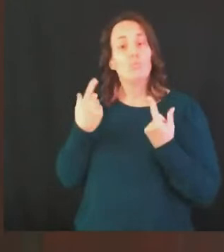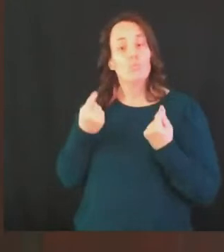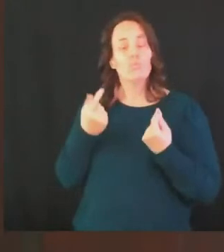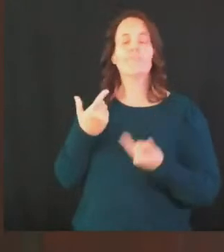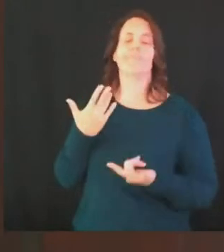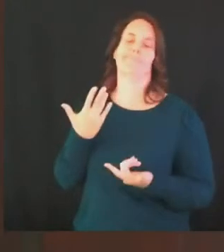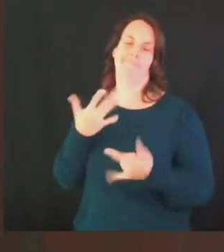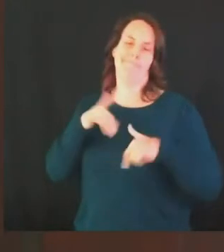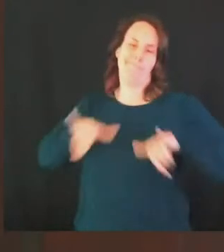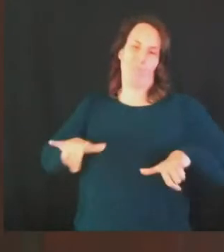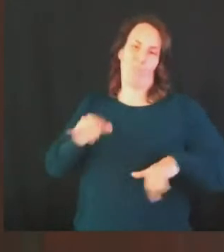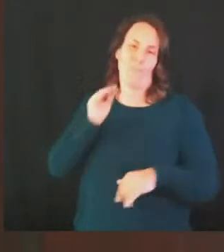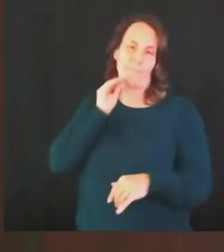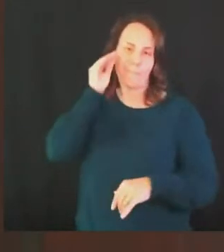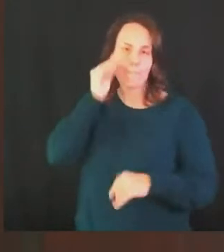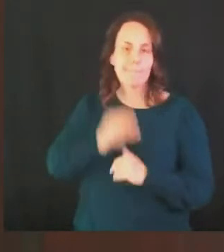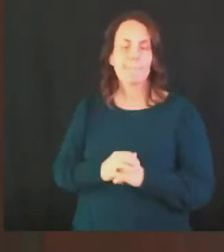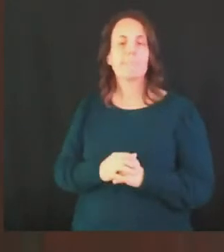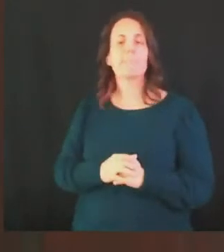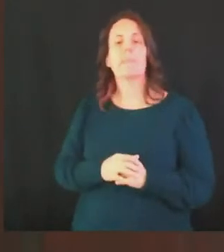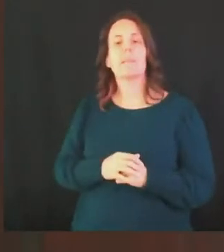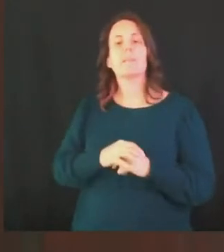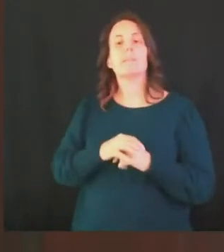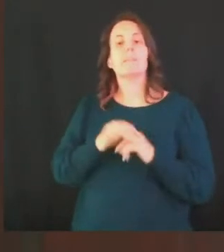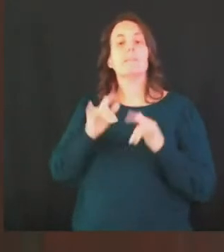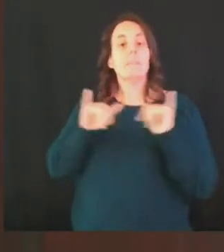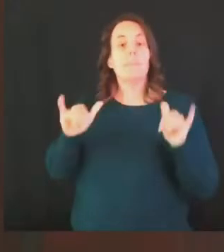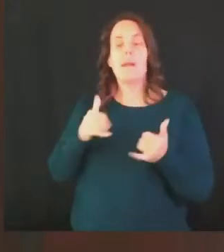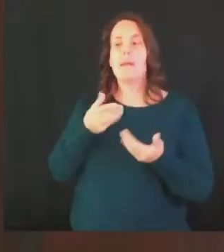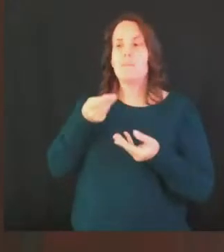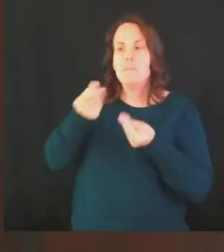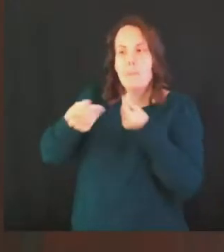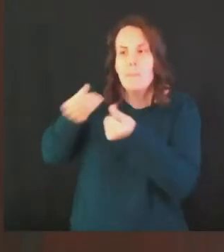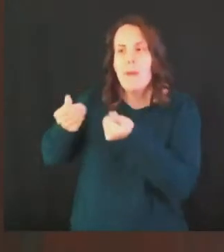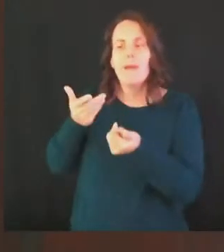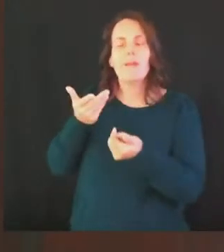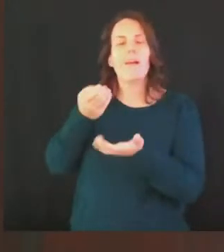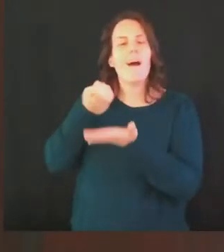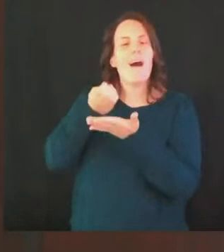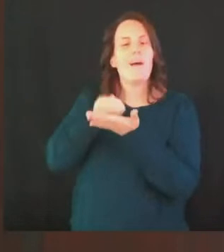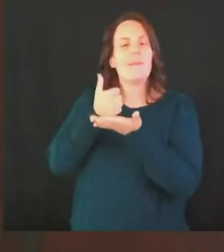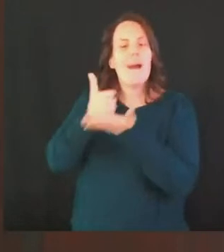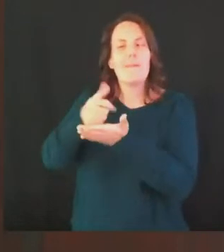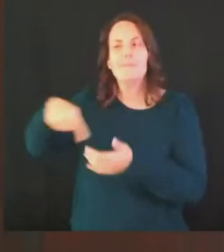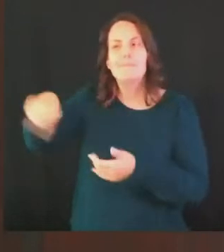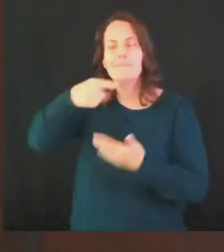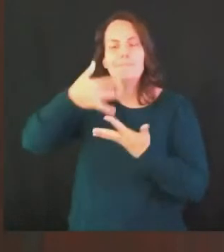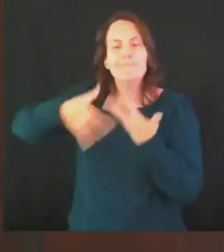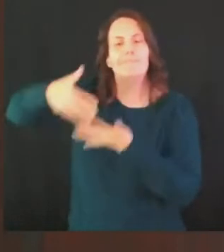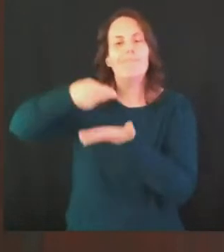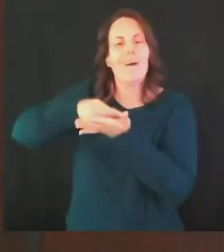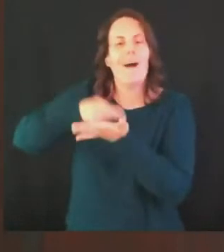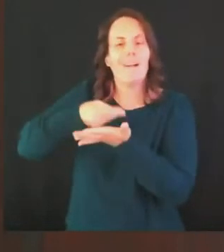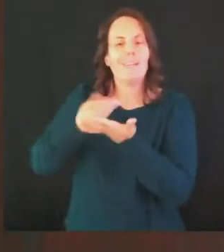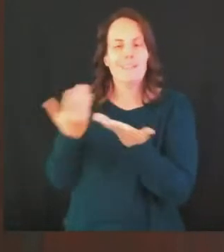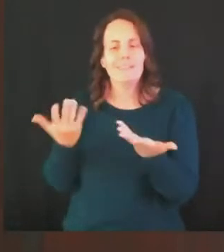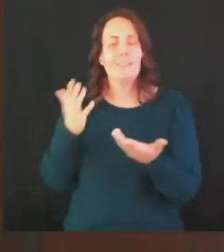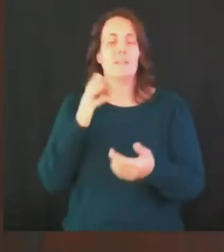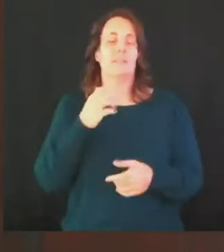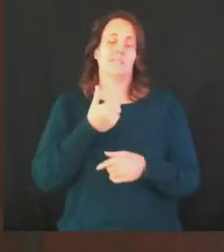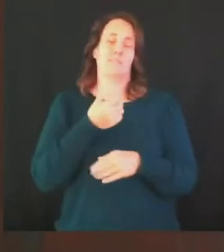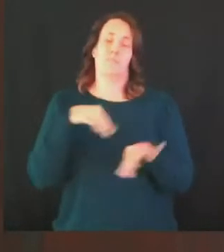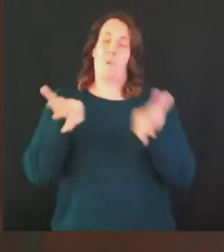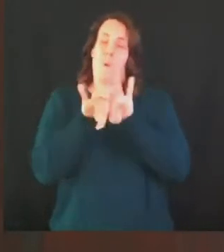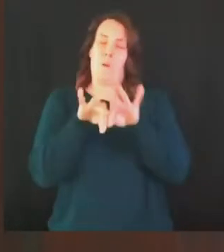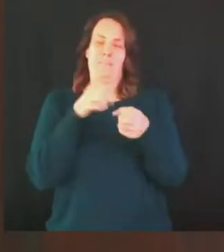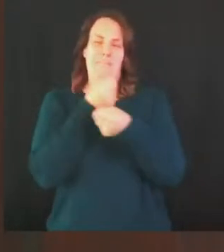easier said than done. Workers still have to work, students still have to learn, and Wisconsinites still have to put food on the table and